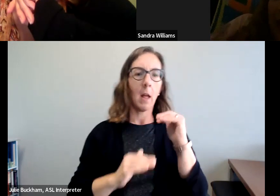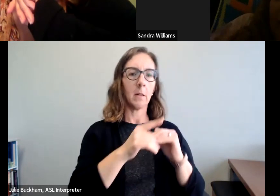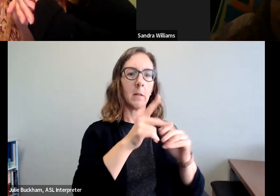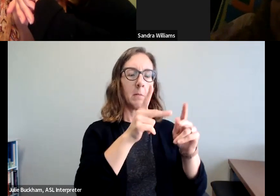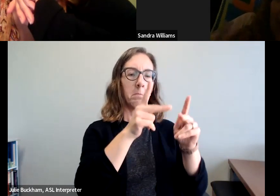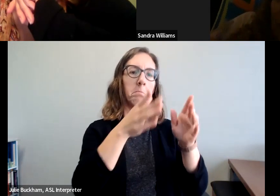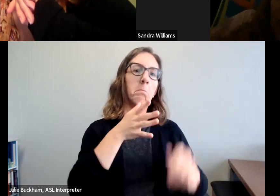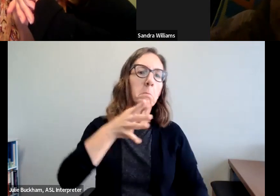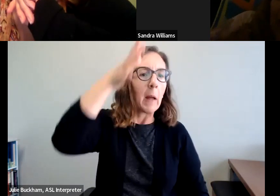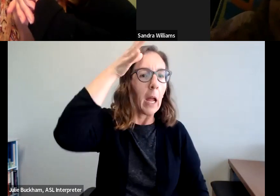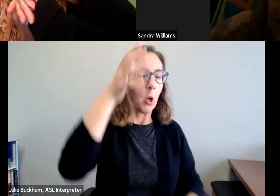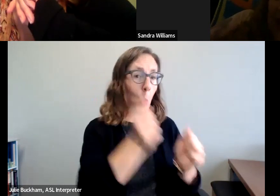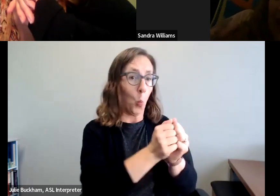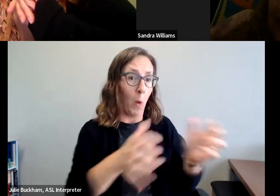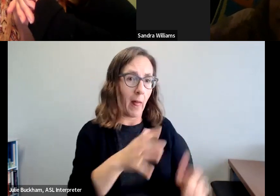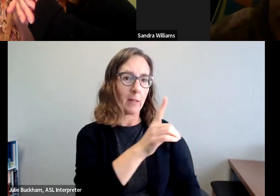Definitely, I felt a different